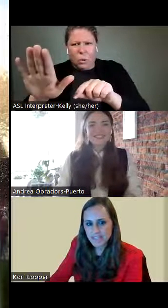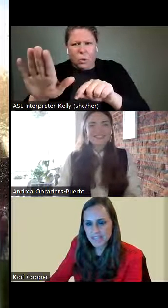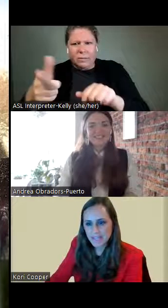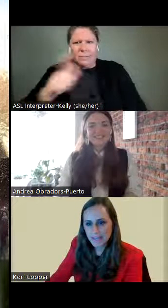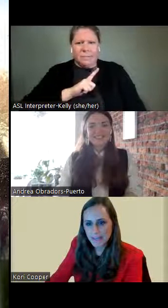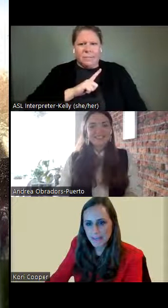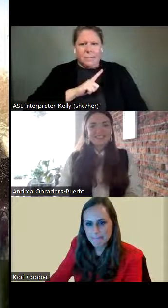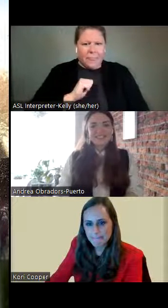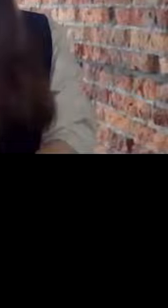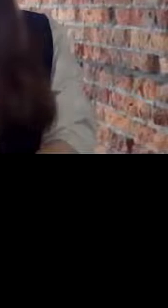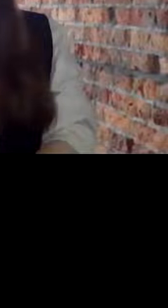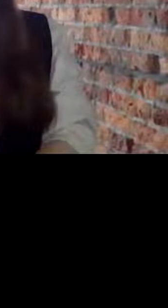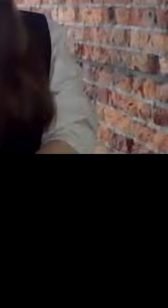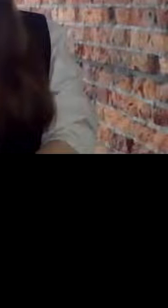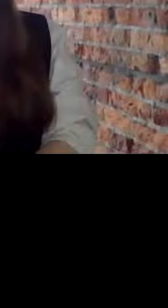fine.